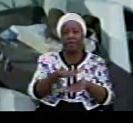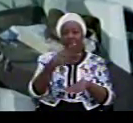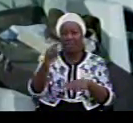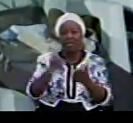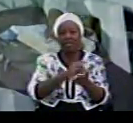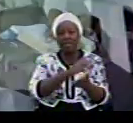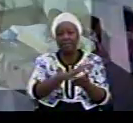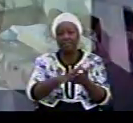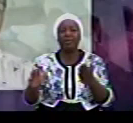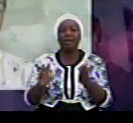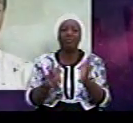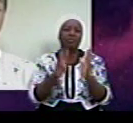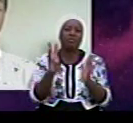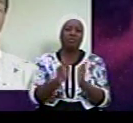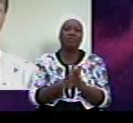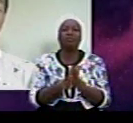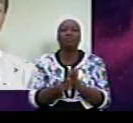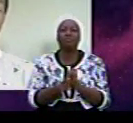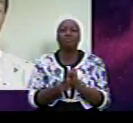will.